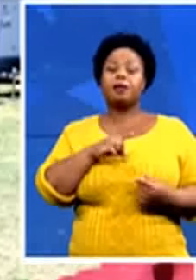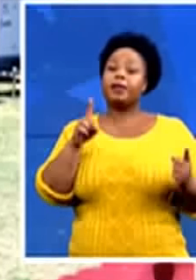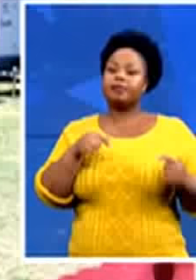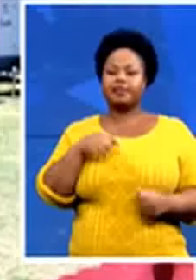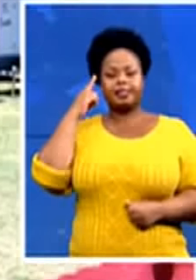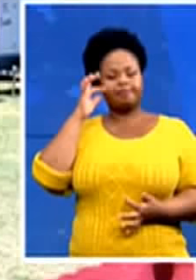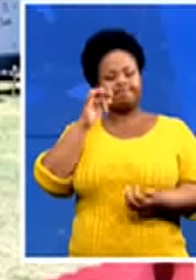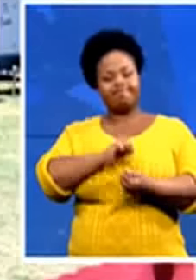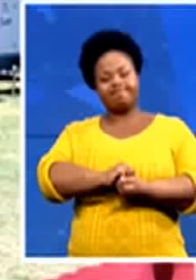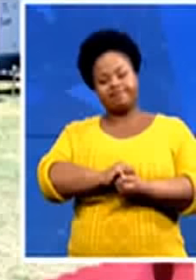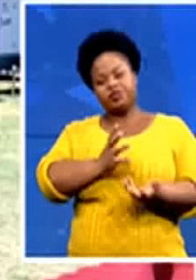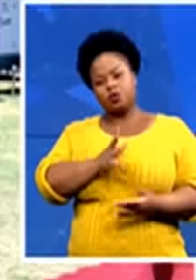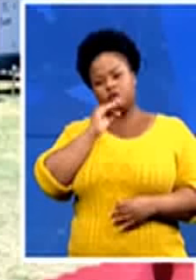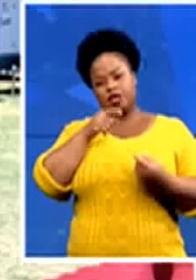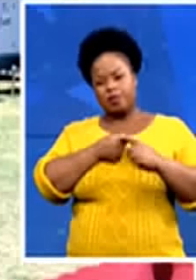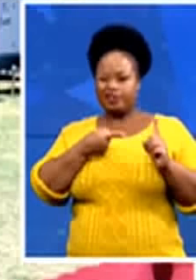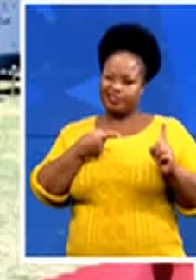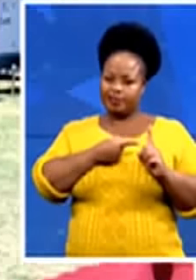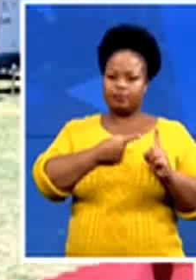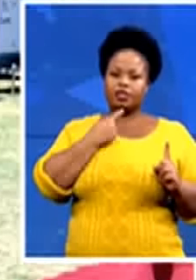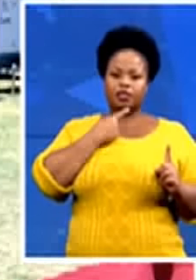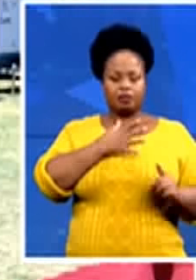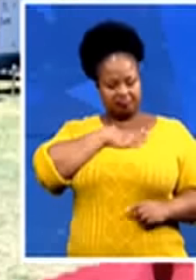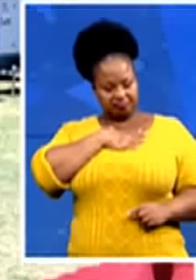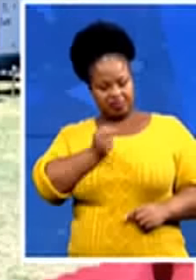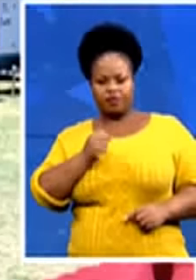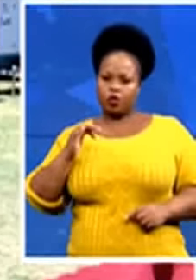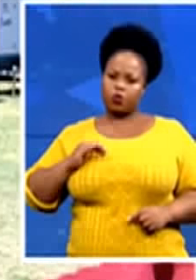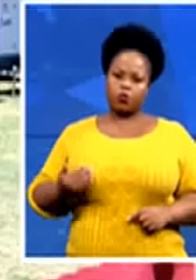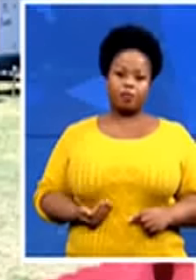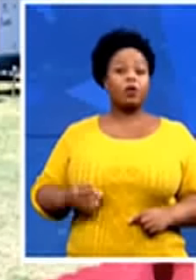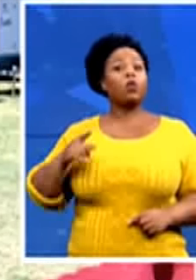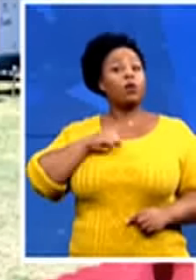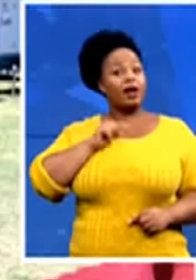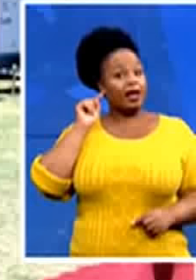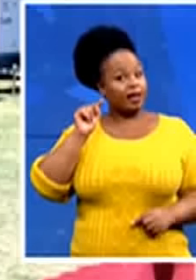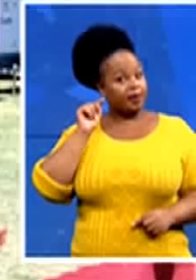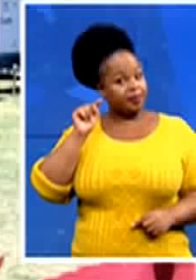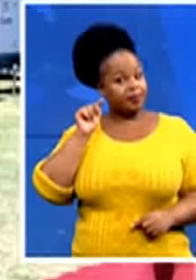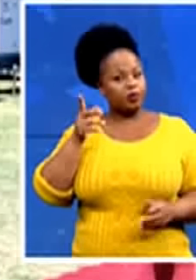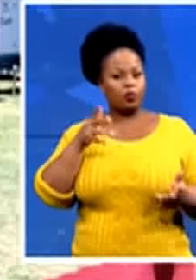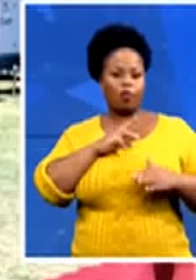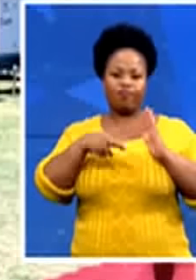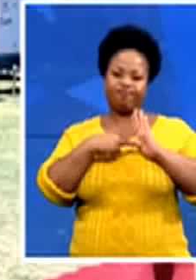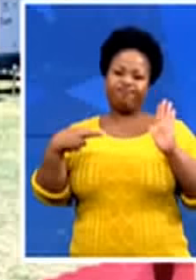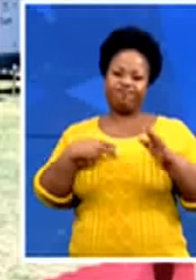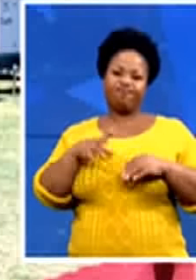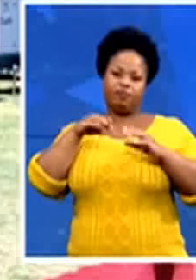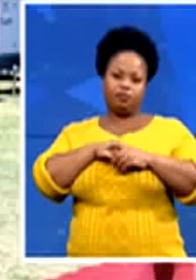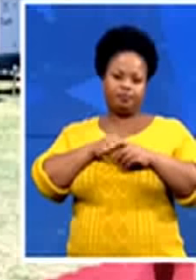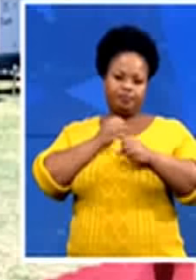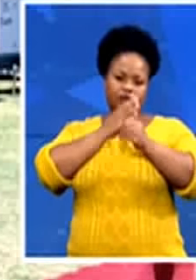having been a courageous woman. It's events like that and the role in which she played in bringing about peace and stability in this